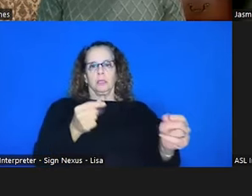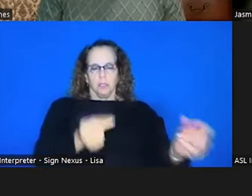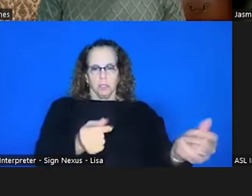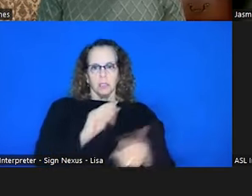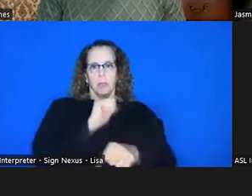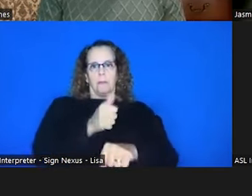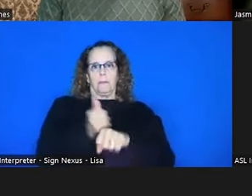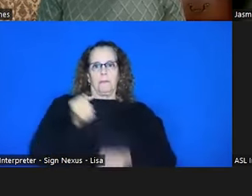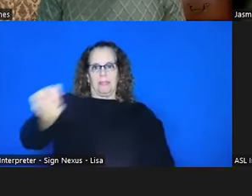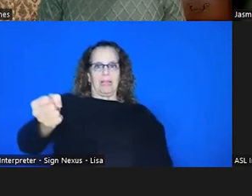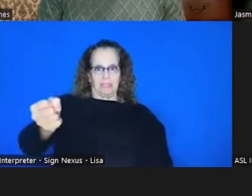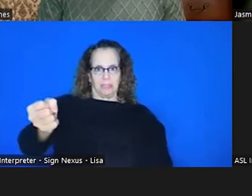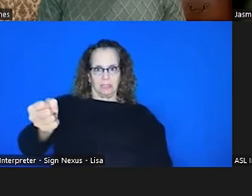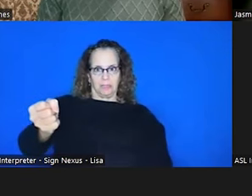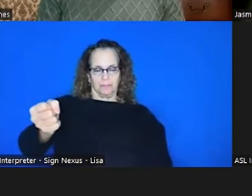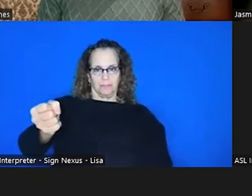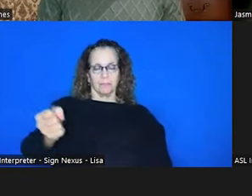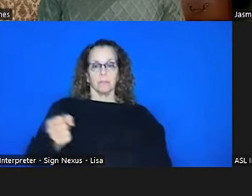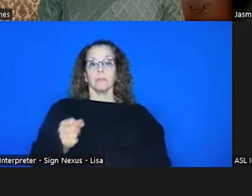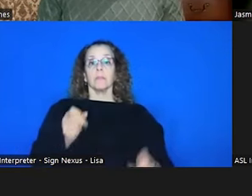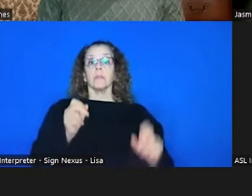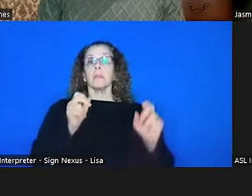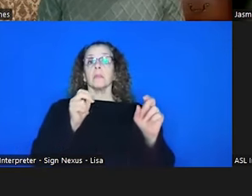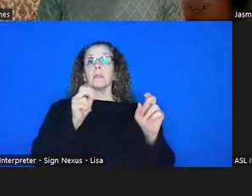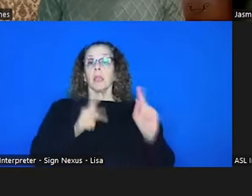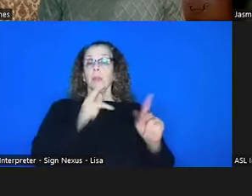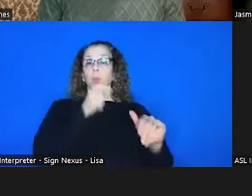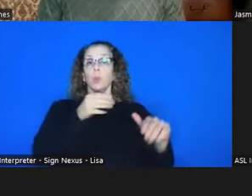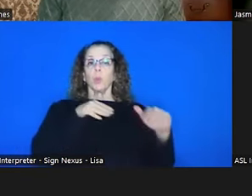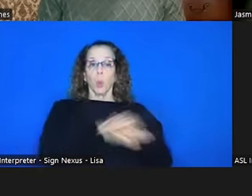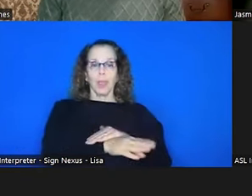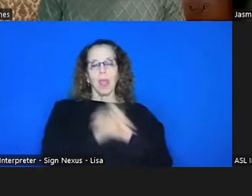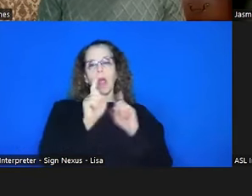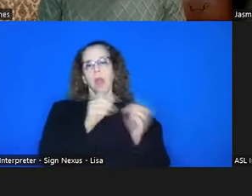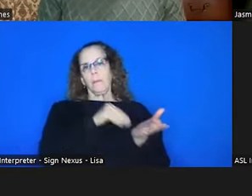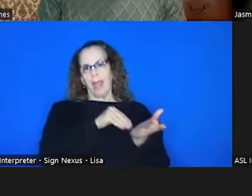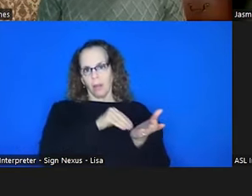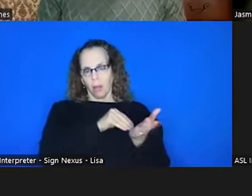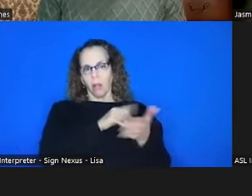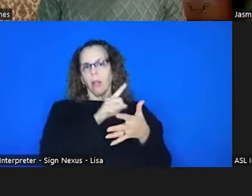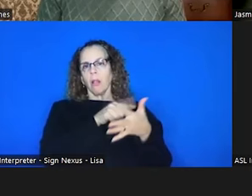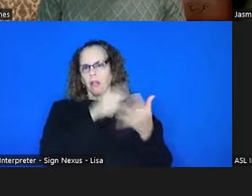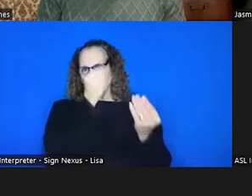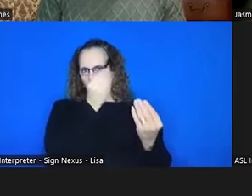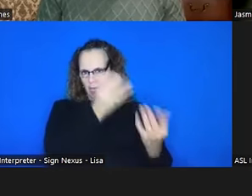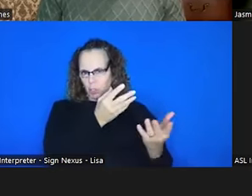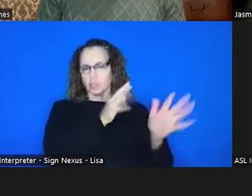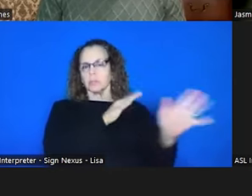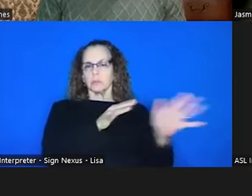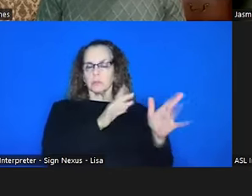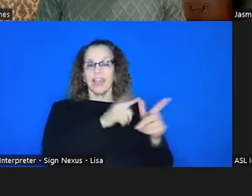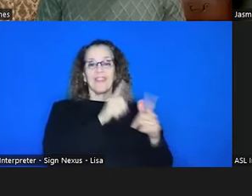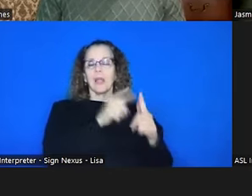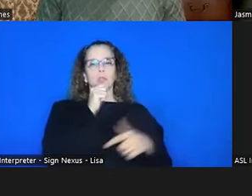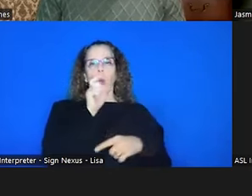who go in, they go in, they have to go through the medical, they have to give all of their information, and then they do not have to wait